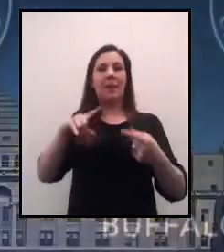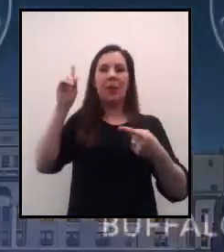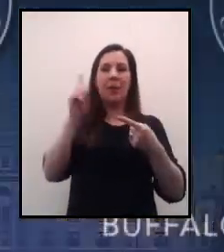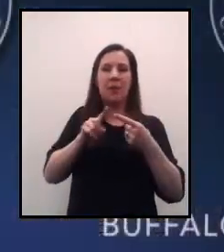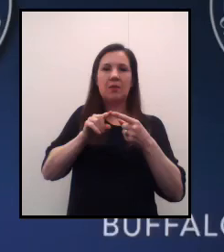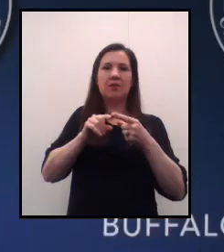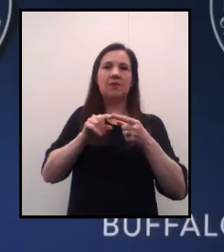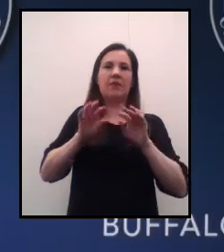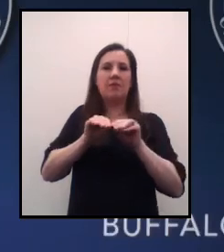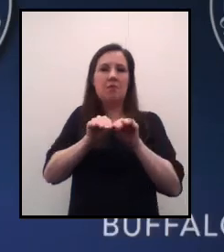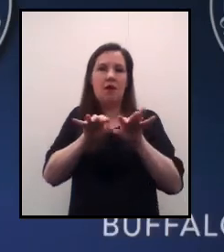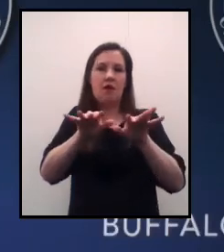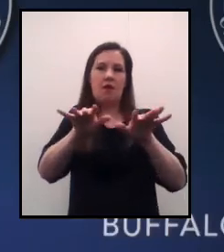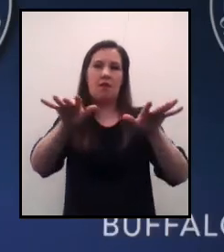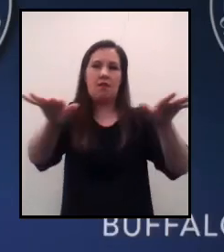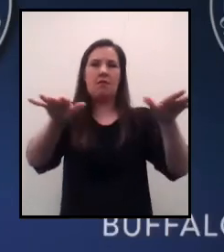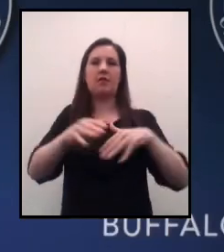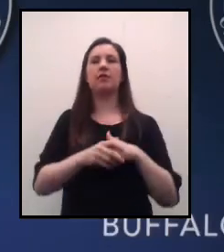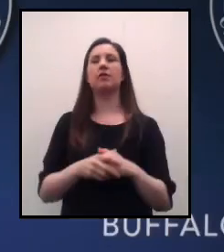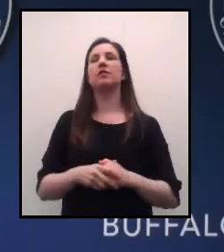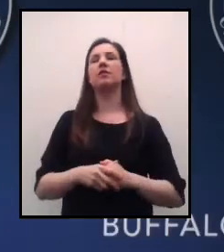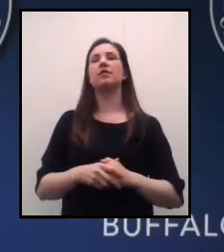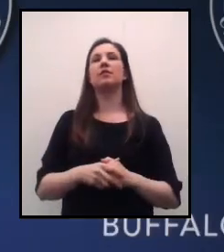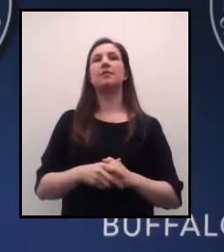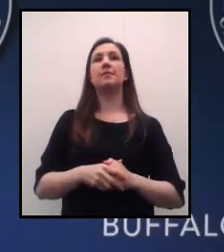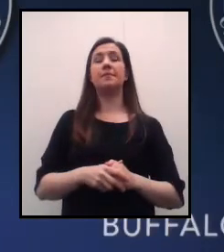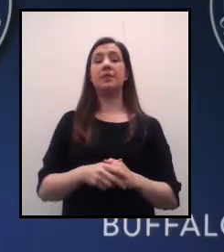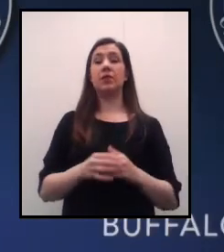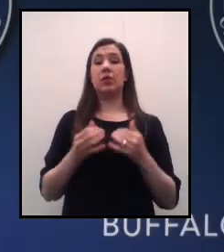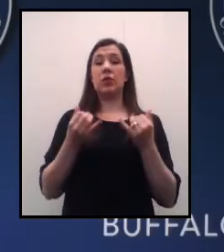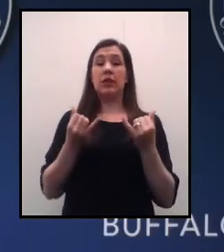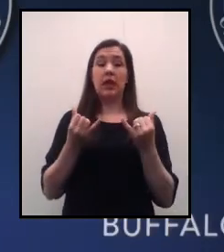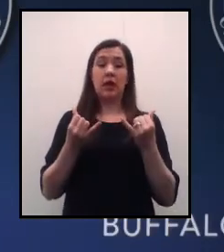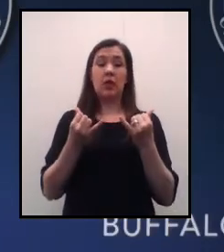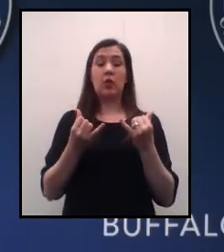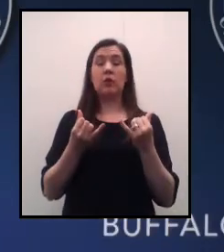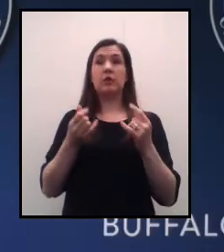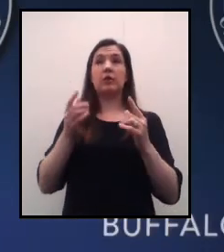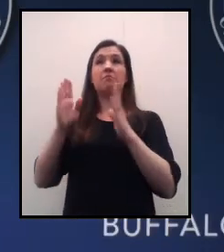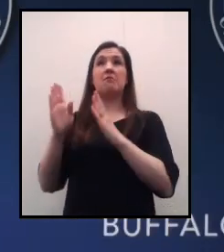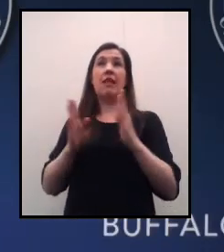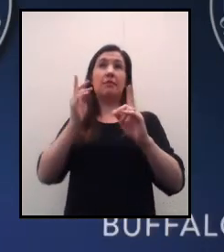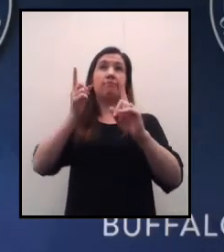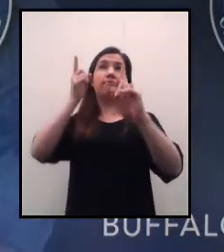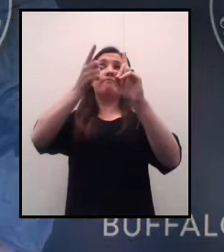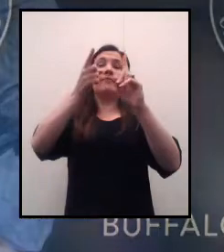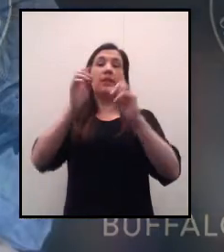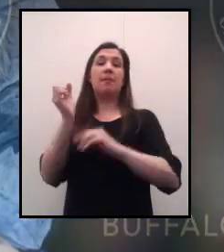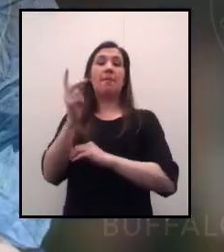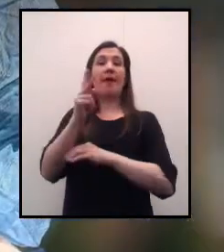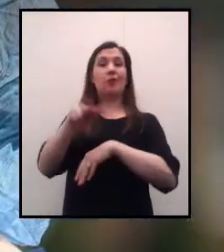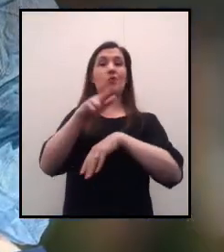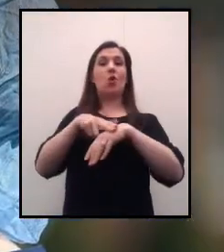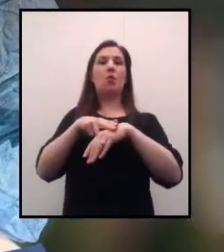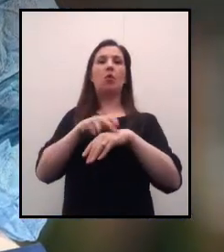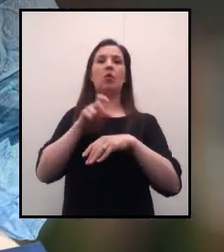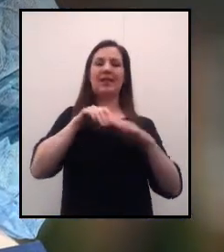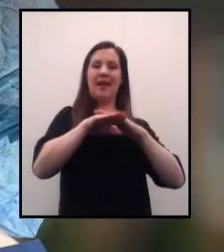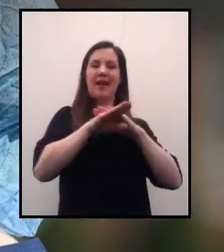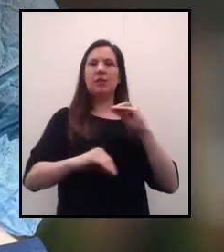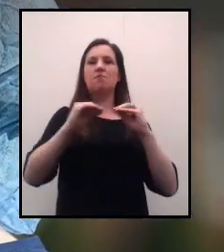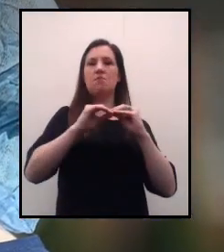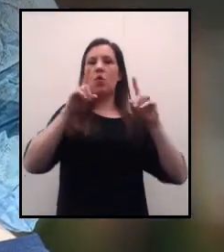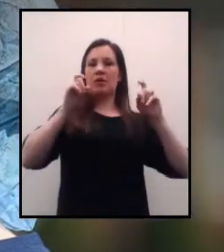virus. In order to begin to return to normal, we need access to more testing in our